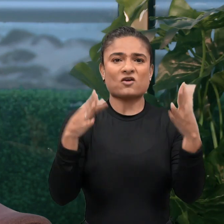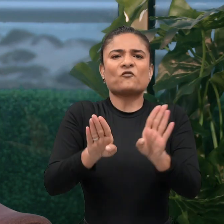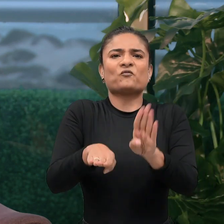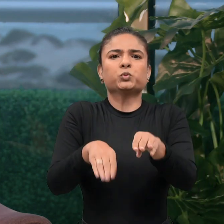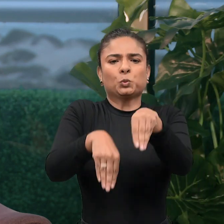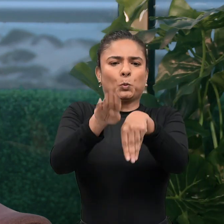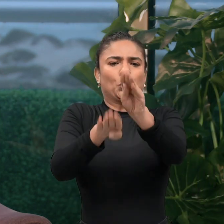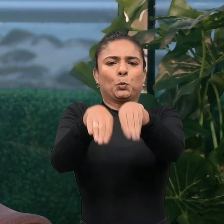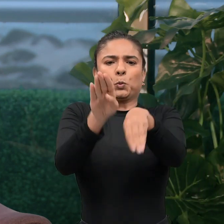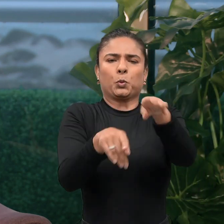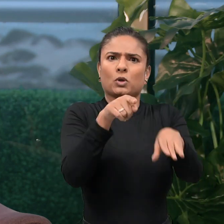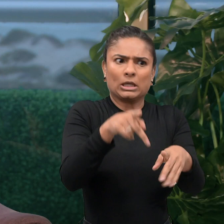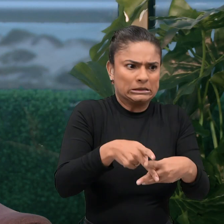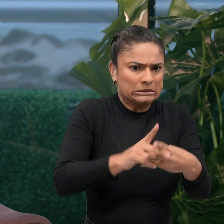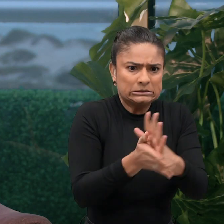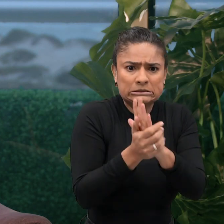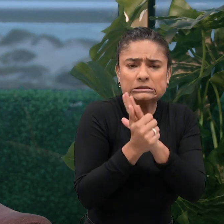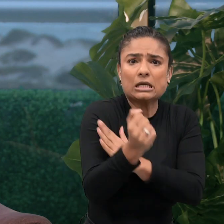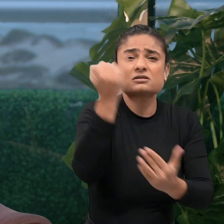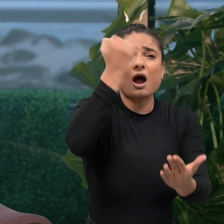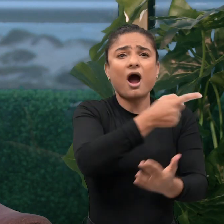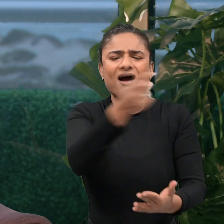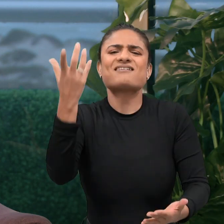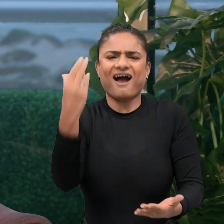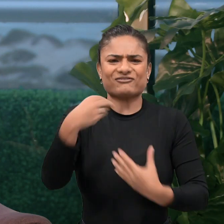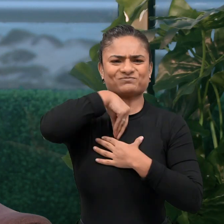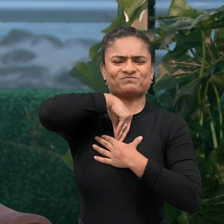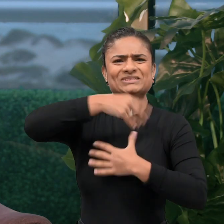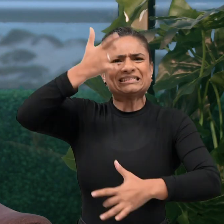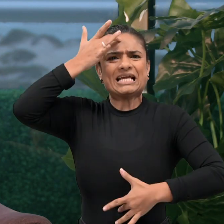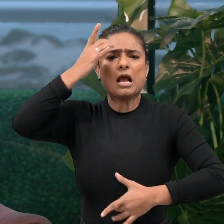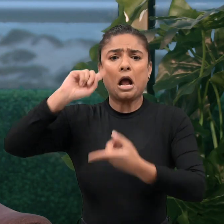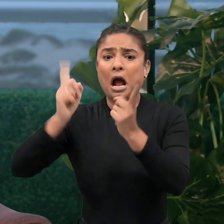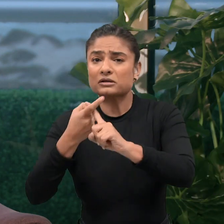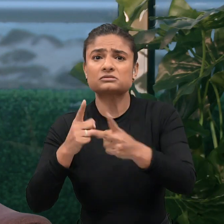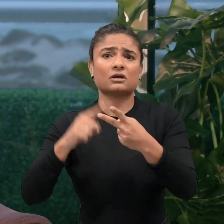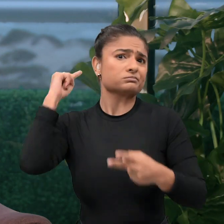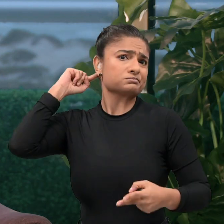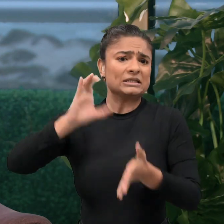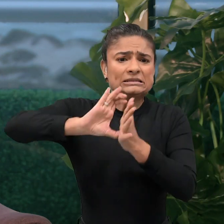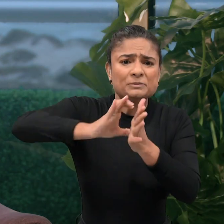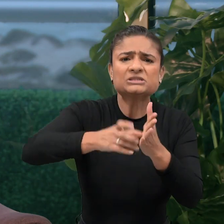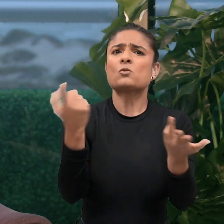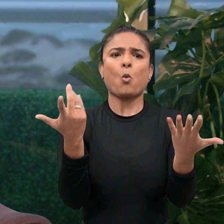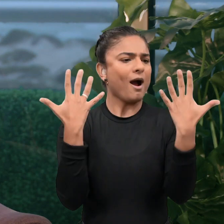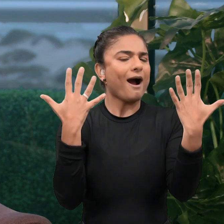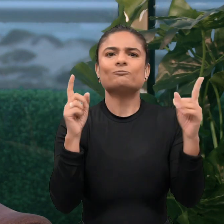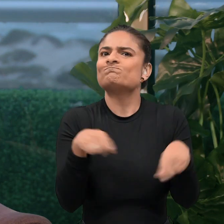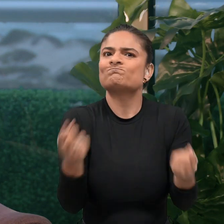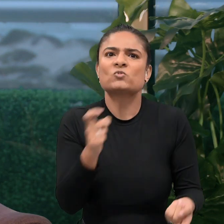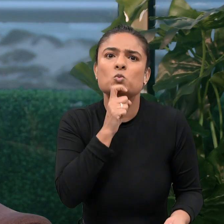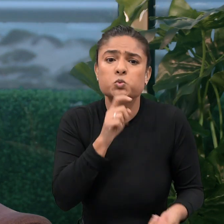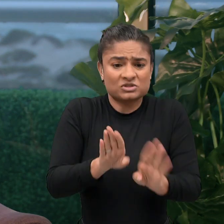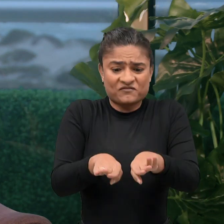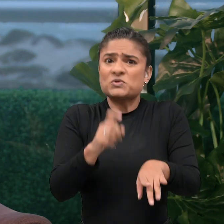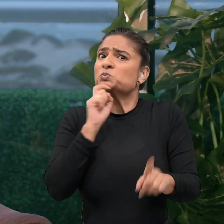the mouth or foot. The technique is mostly used by artists who, through illness, accident, or congenital disability,